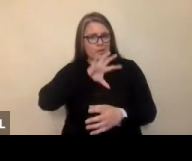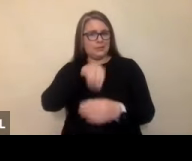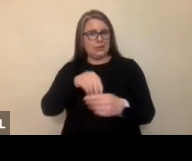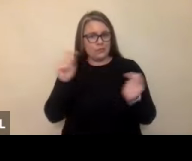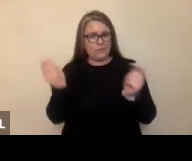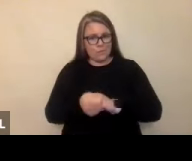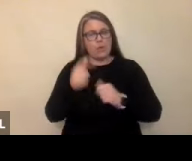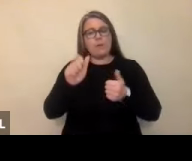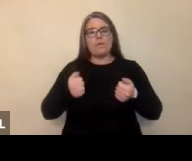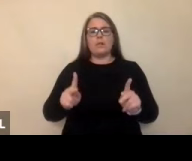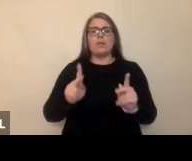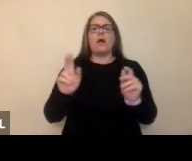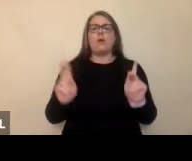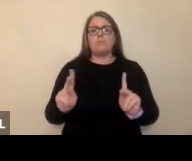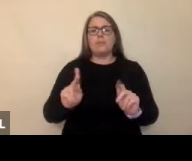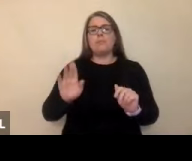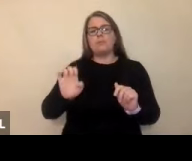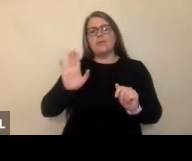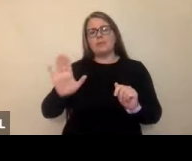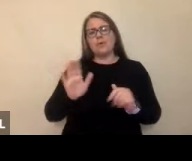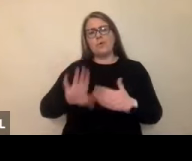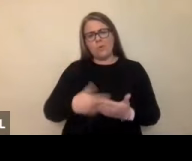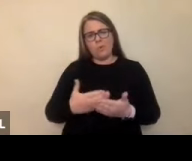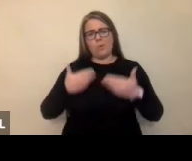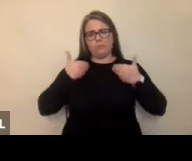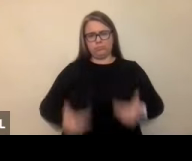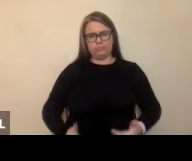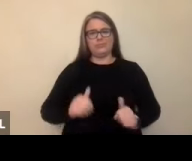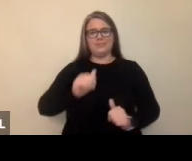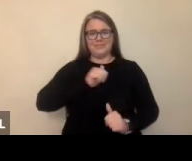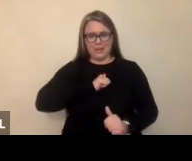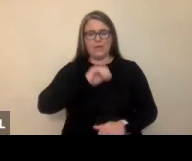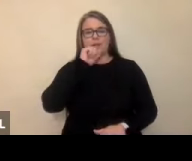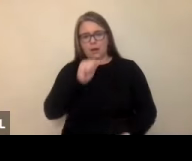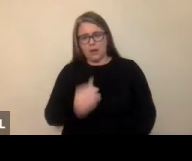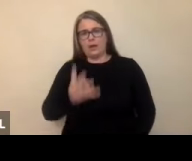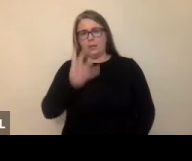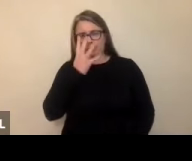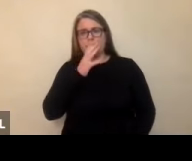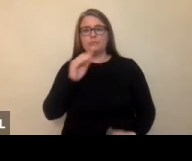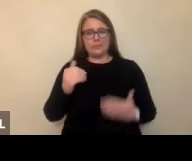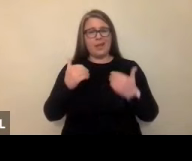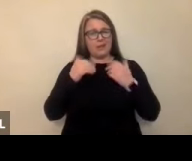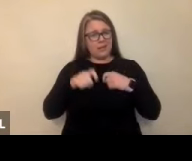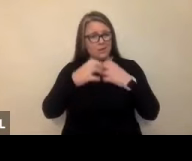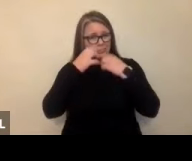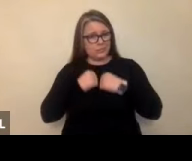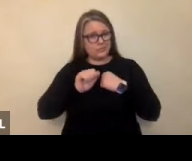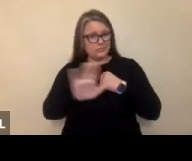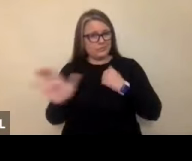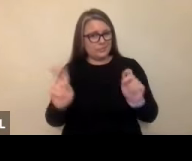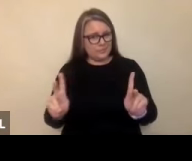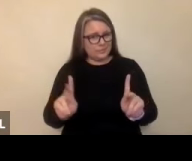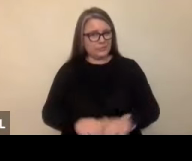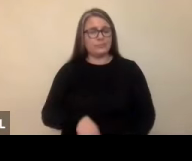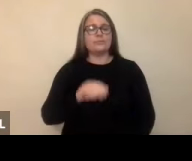self, allow people to be safe, not in cages, and to be cared for. Secondly, we have to fight for ways in which the system looks and represents people differently.